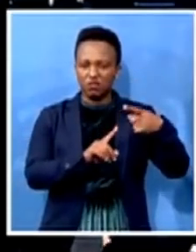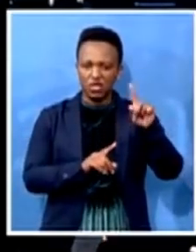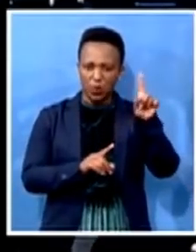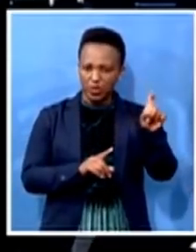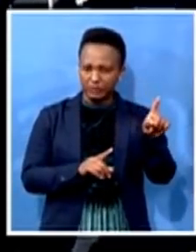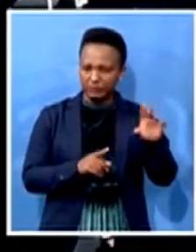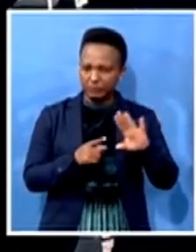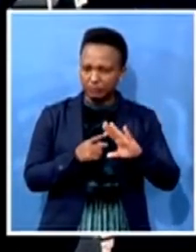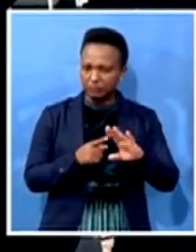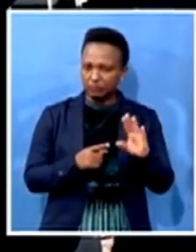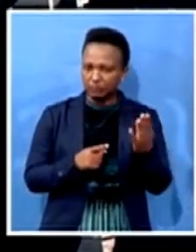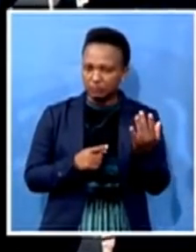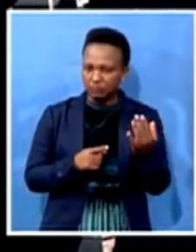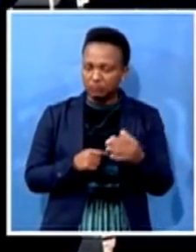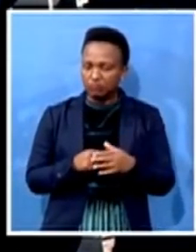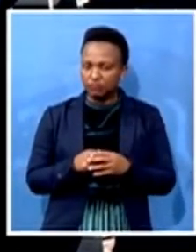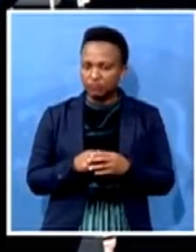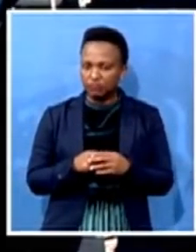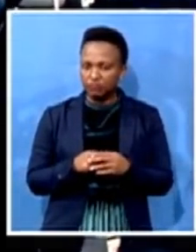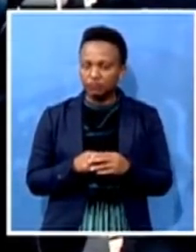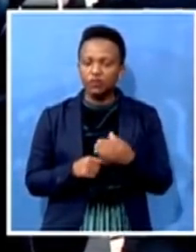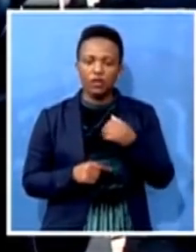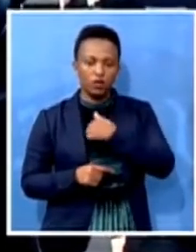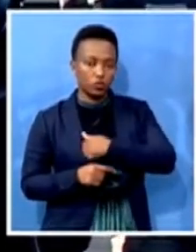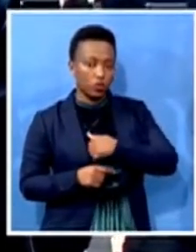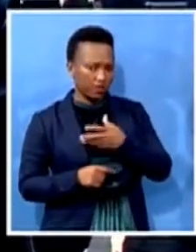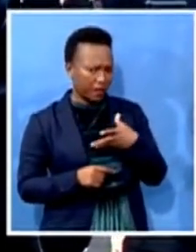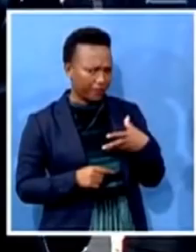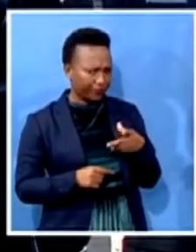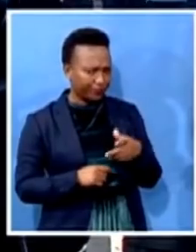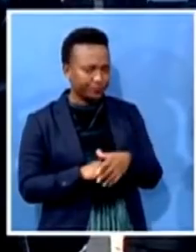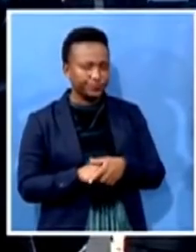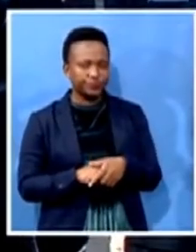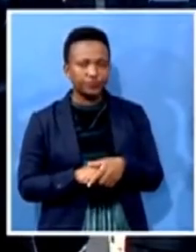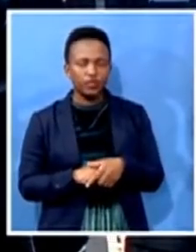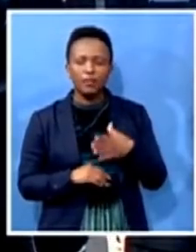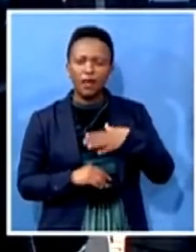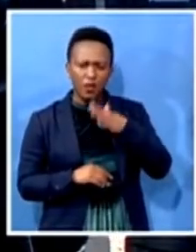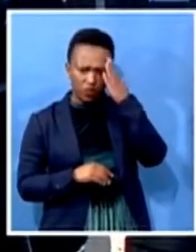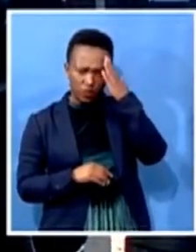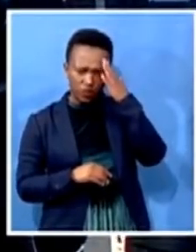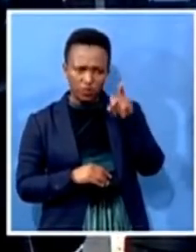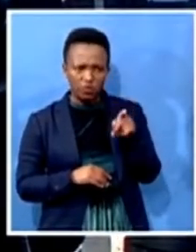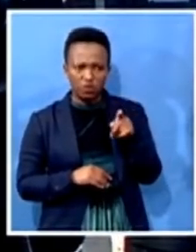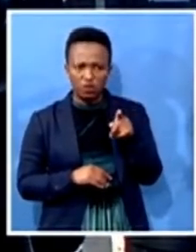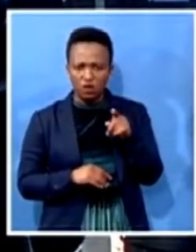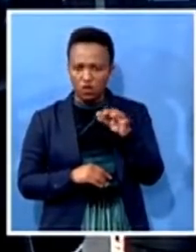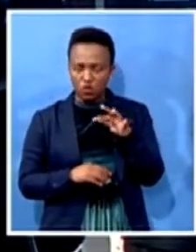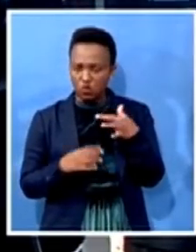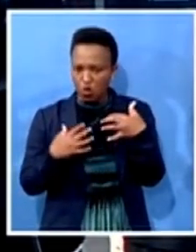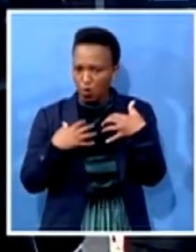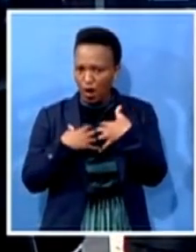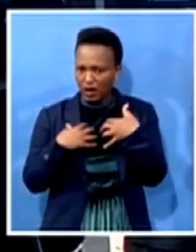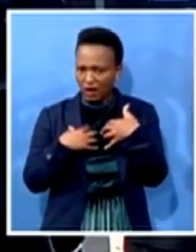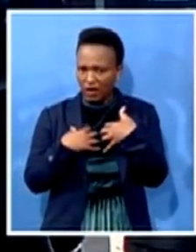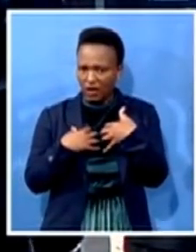Sorry, Ma, Popoto, right? Yeah. We just want to know, you're not worried about any stigmas when you're going back home.